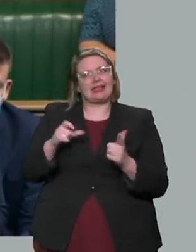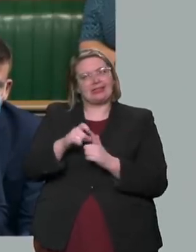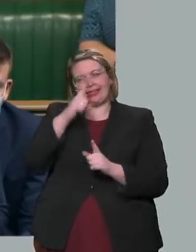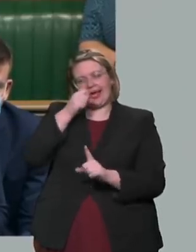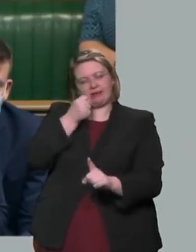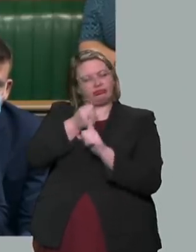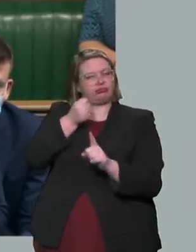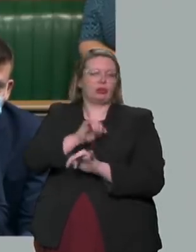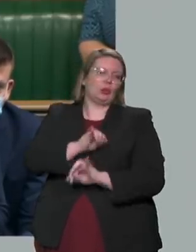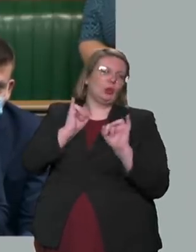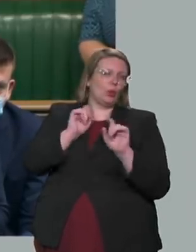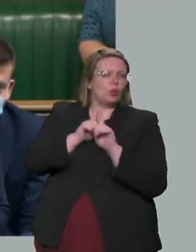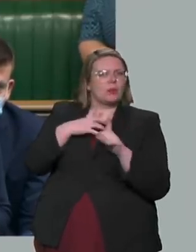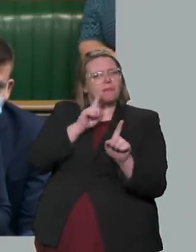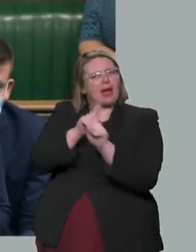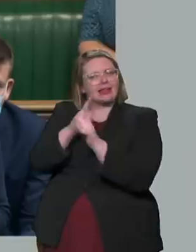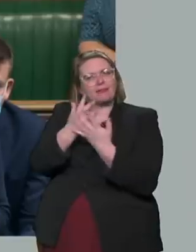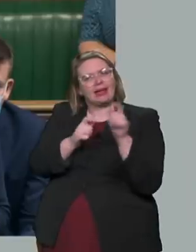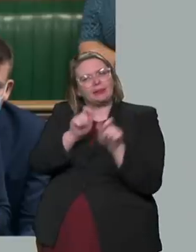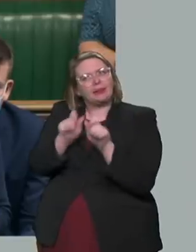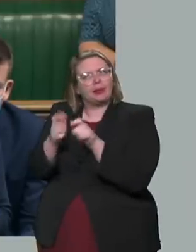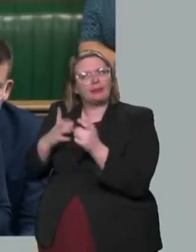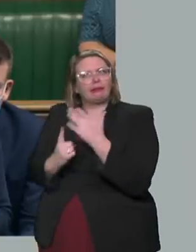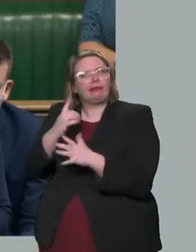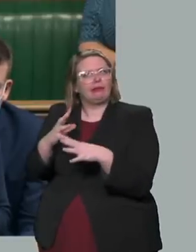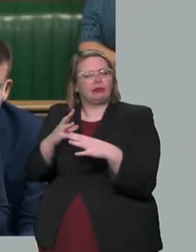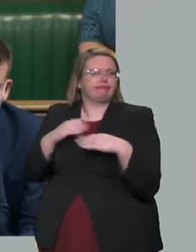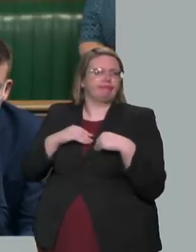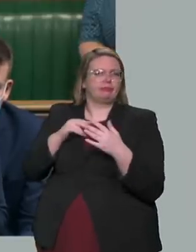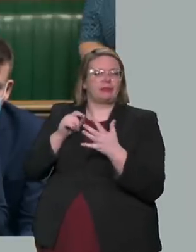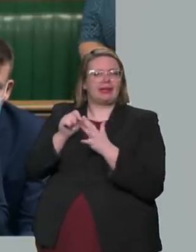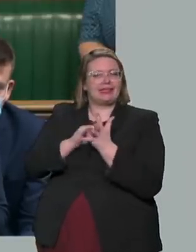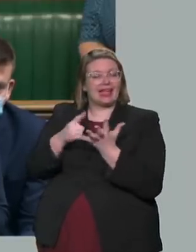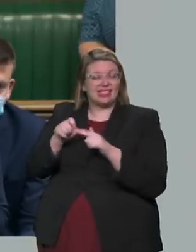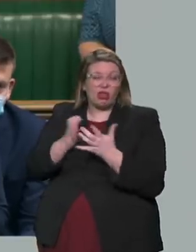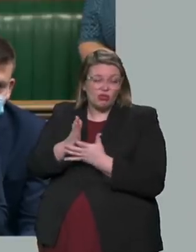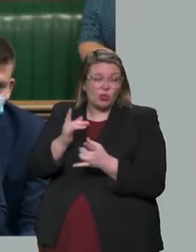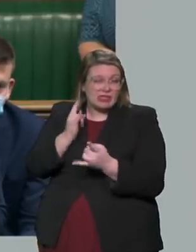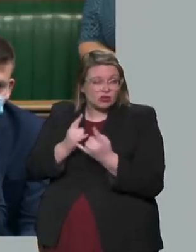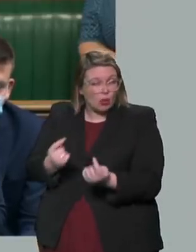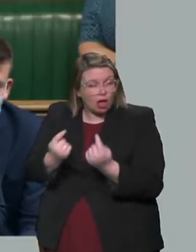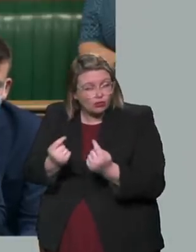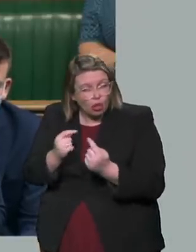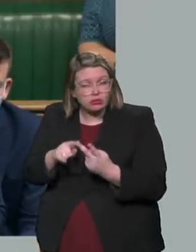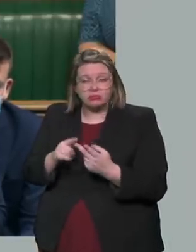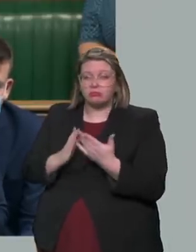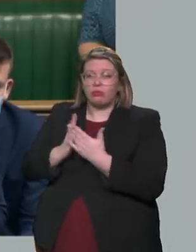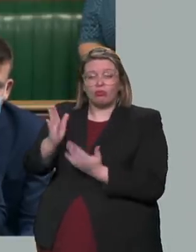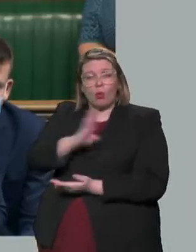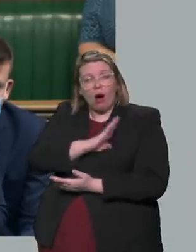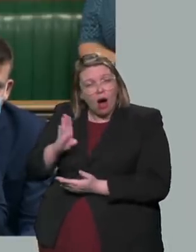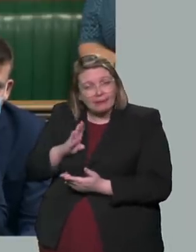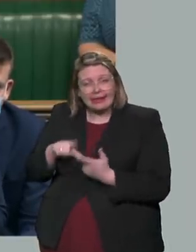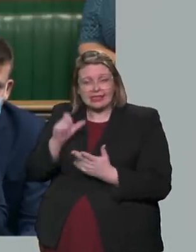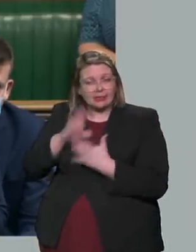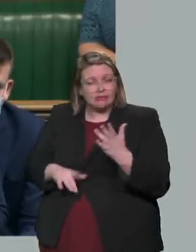as hearing from many, many constituents who have developed the condition as a result of sexual assault or their experiences serving in our armed